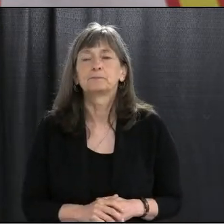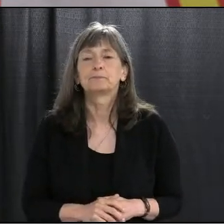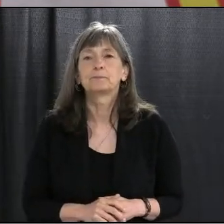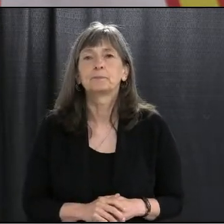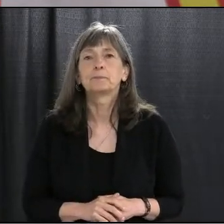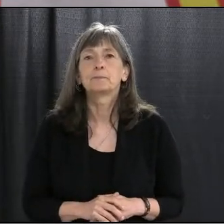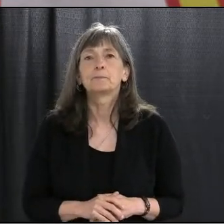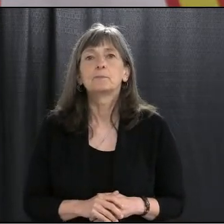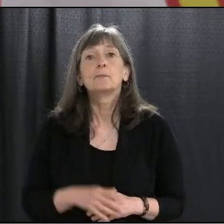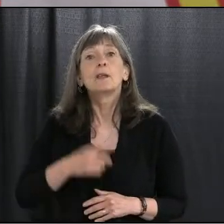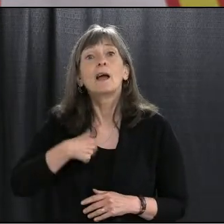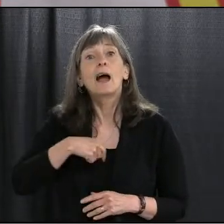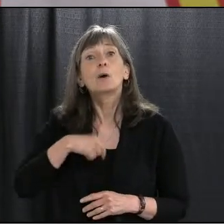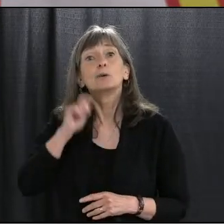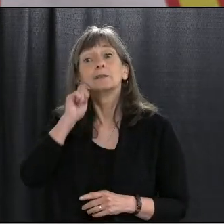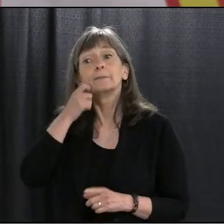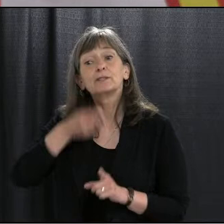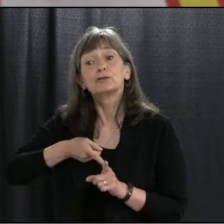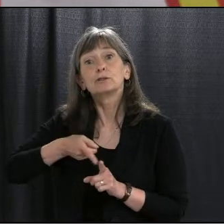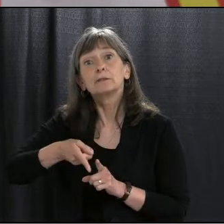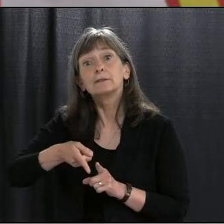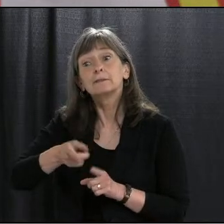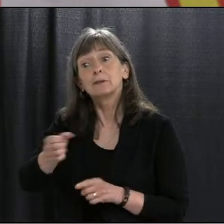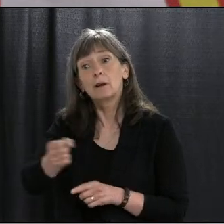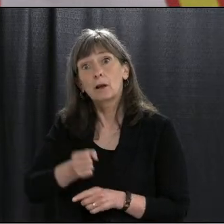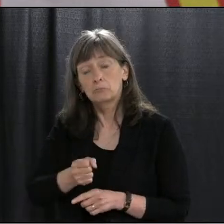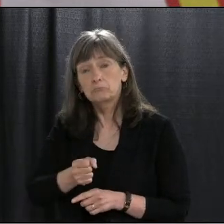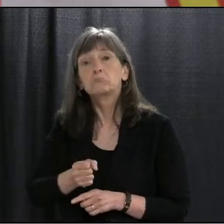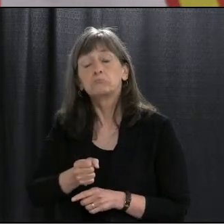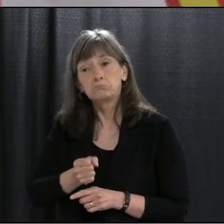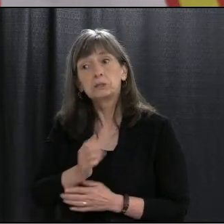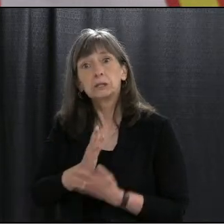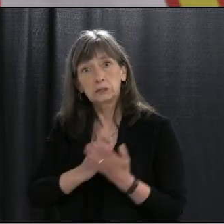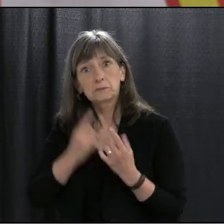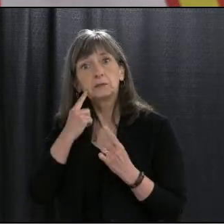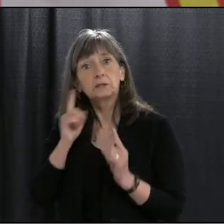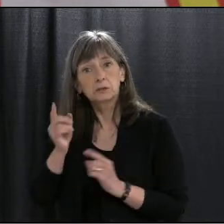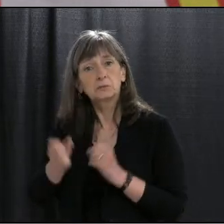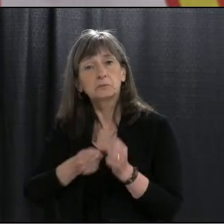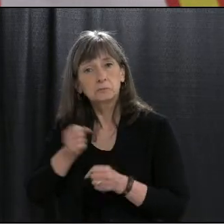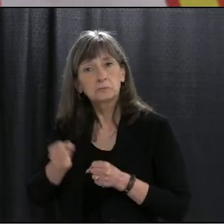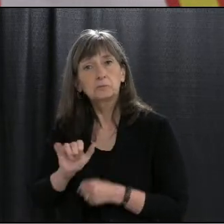Our specialist initiatives have also seen successes.